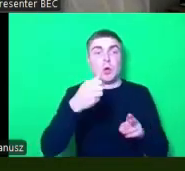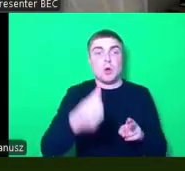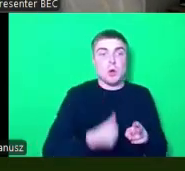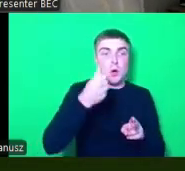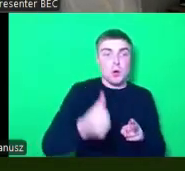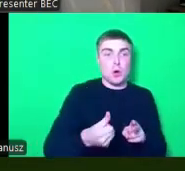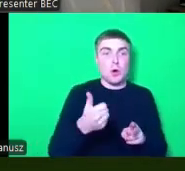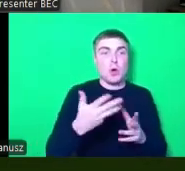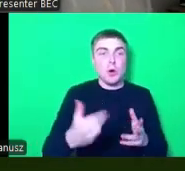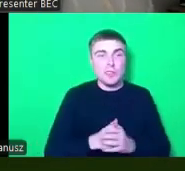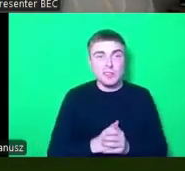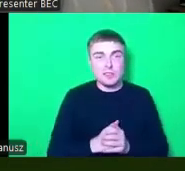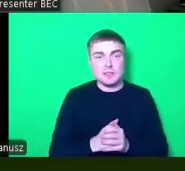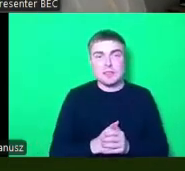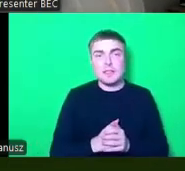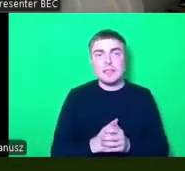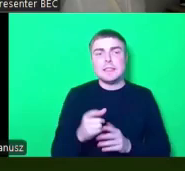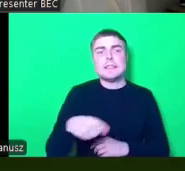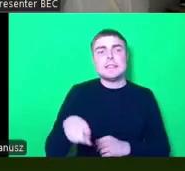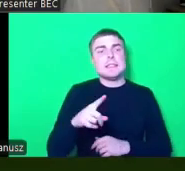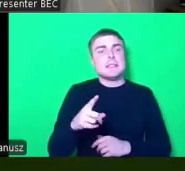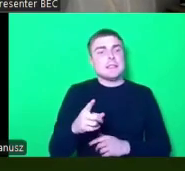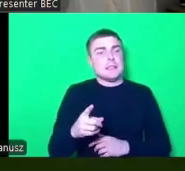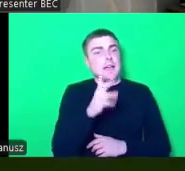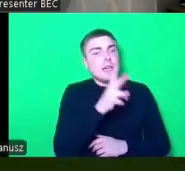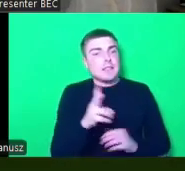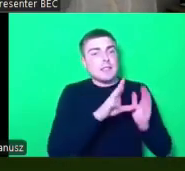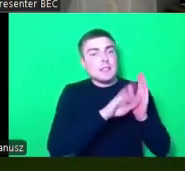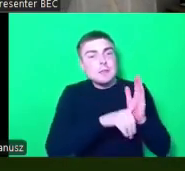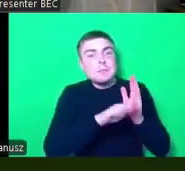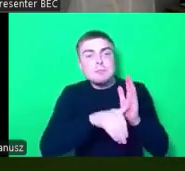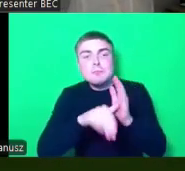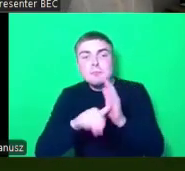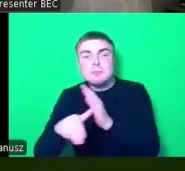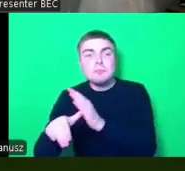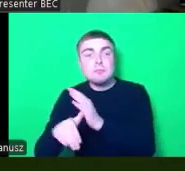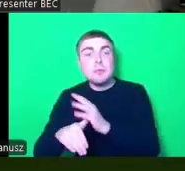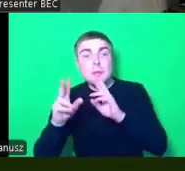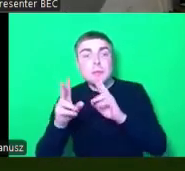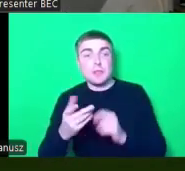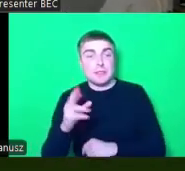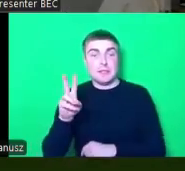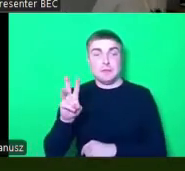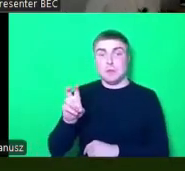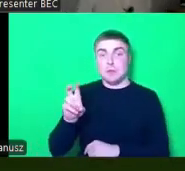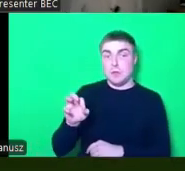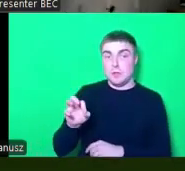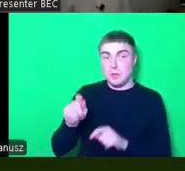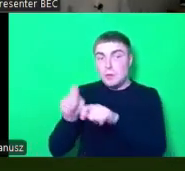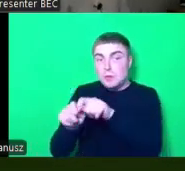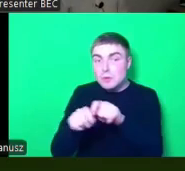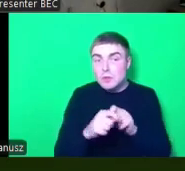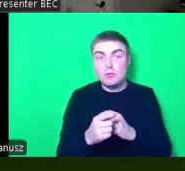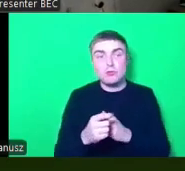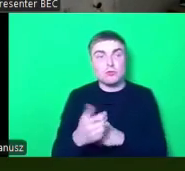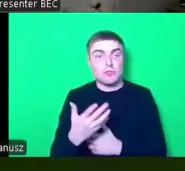Organization criterion is that every citizen in a city should have a green space of at least half a hectare on